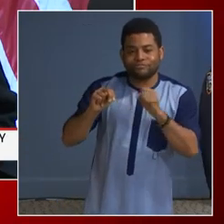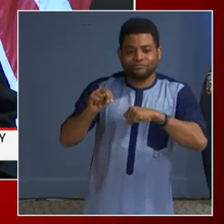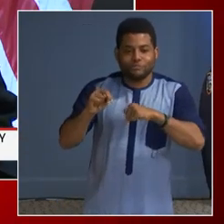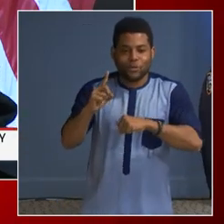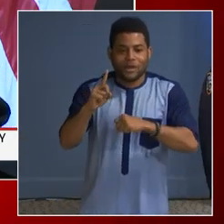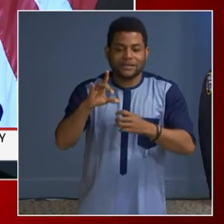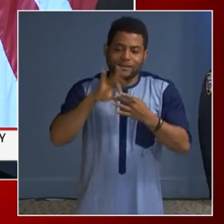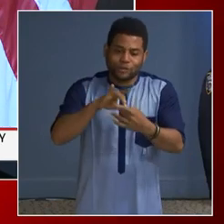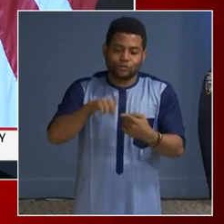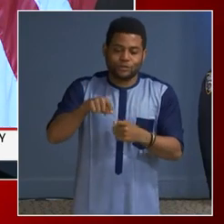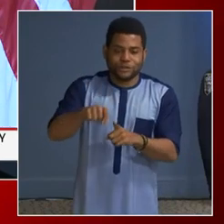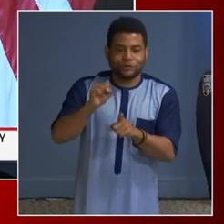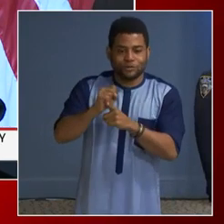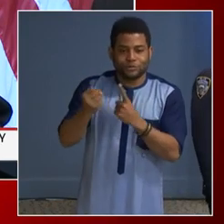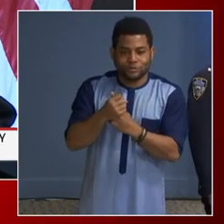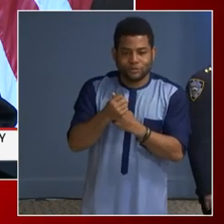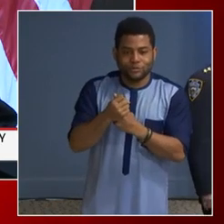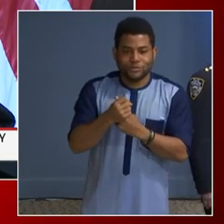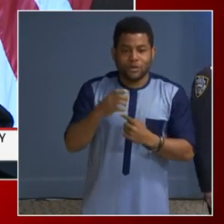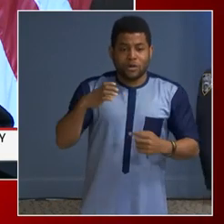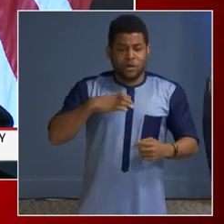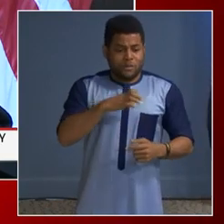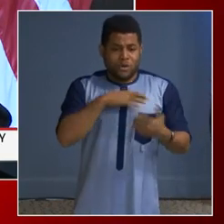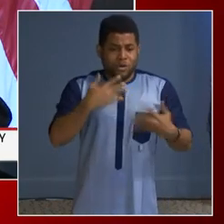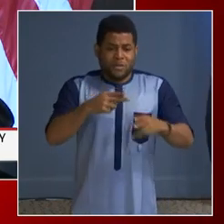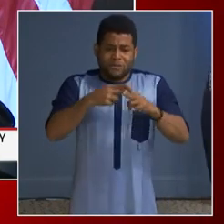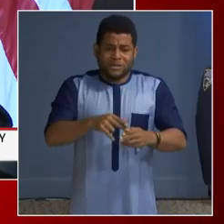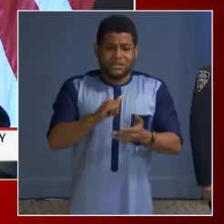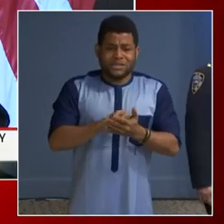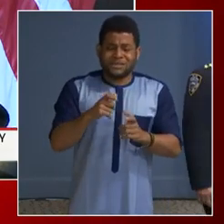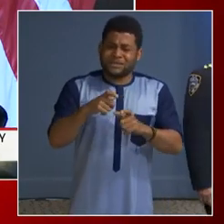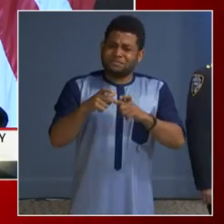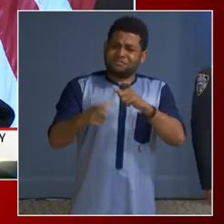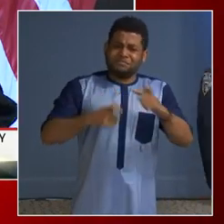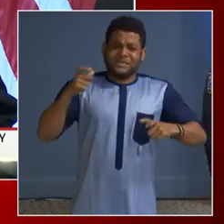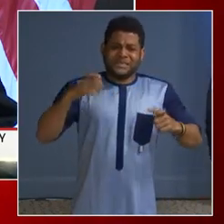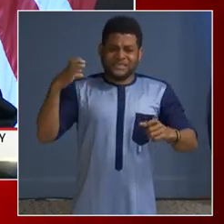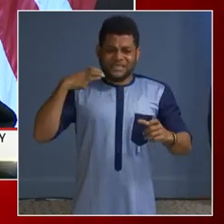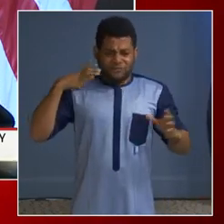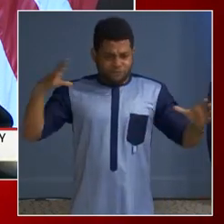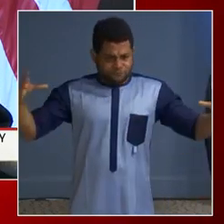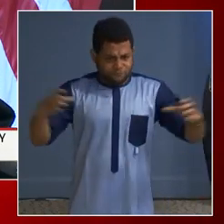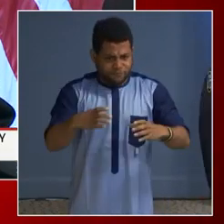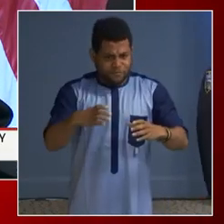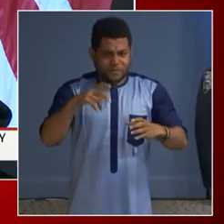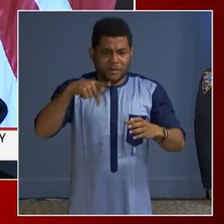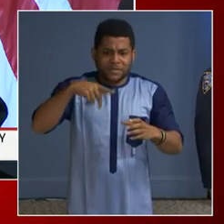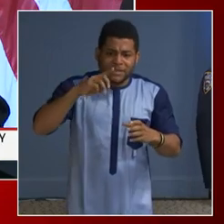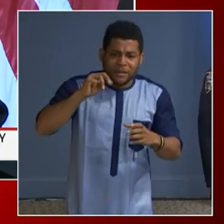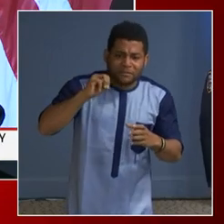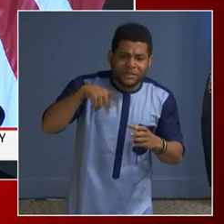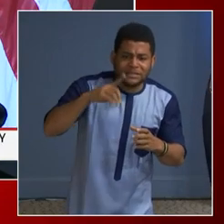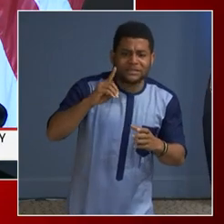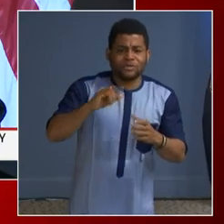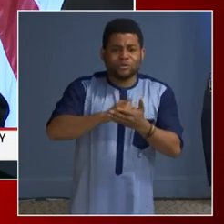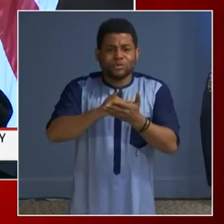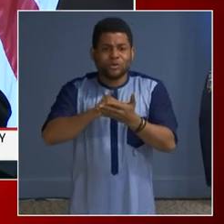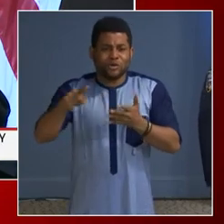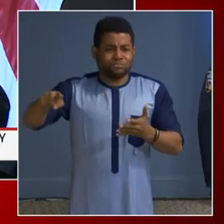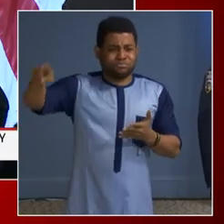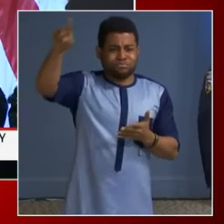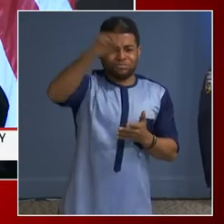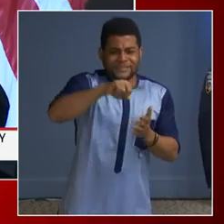As Commissioner mentioned earlier, there was a major city chief's call, which MPD, NYPD are both participants in,